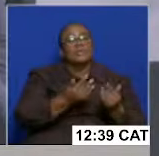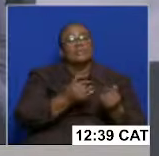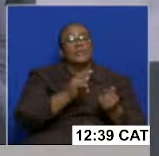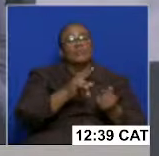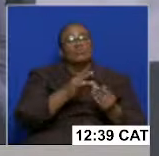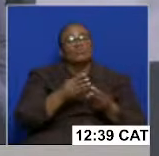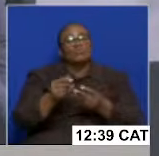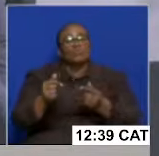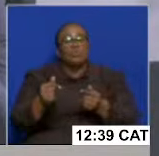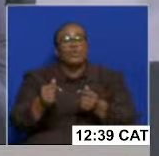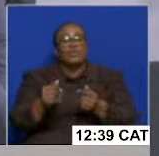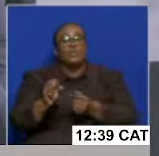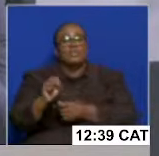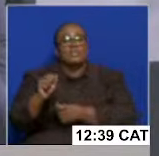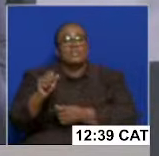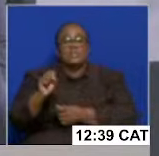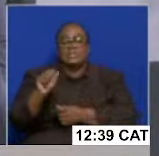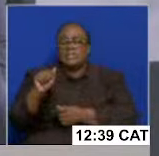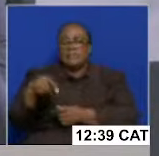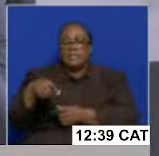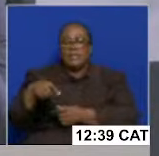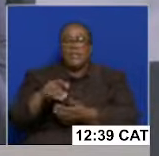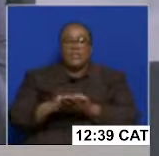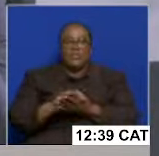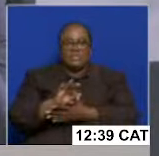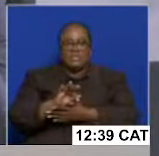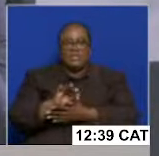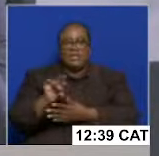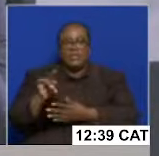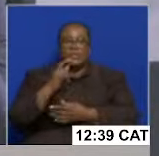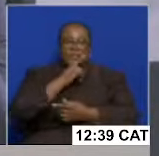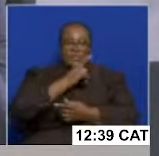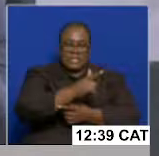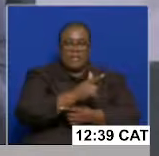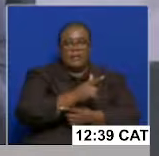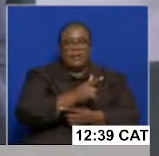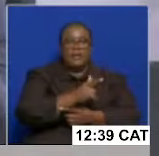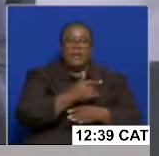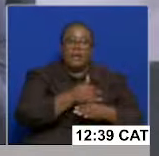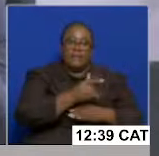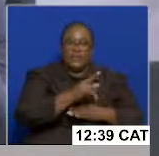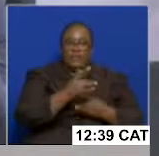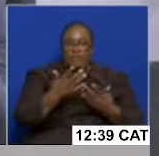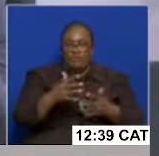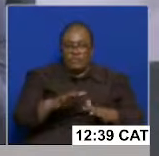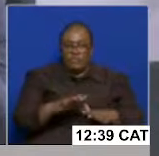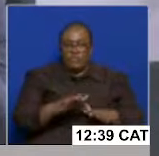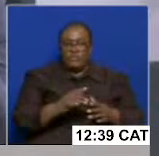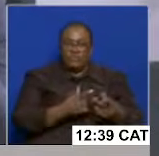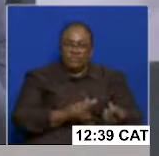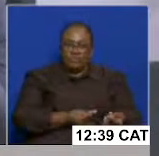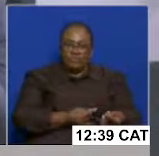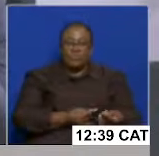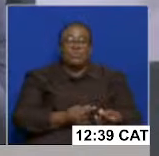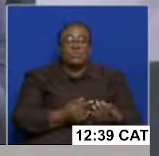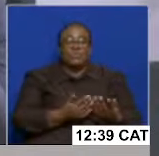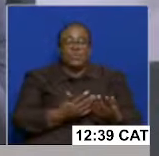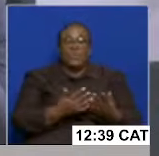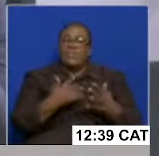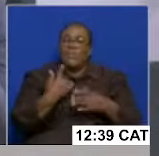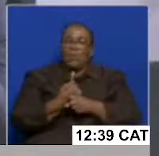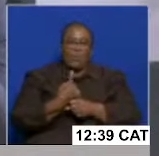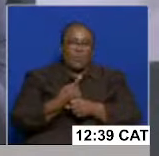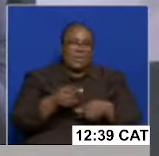have done so. And it goes back to Commissioner Baloy's question that the only way you could do this is